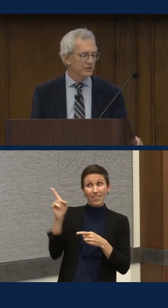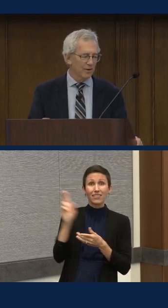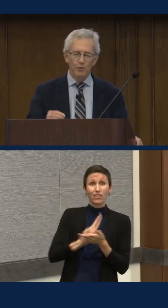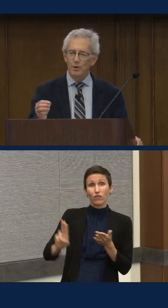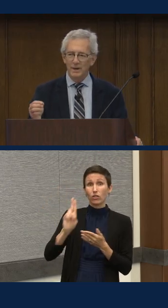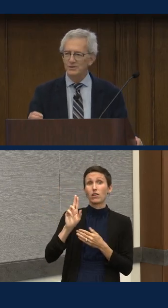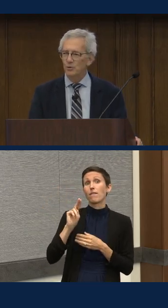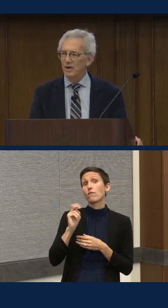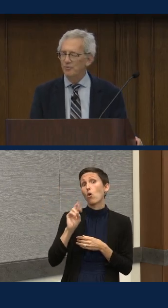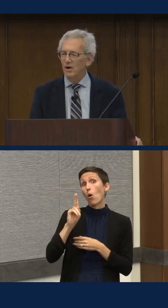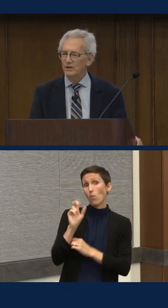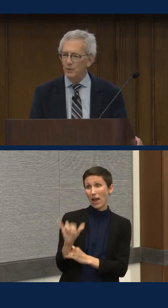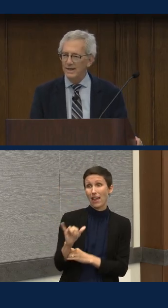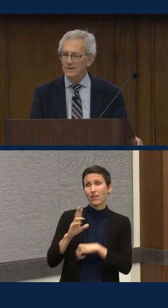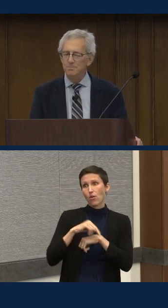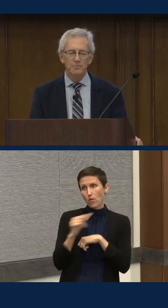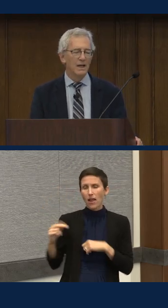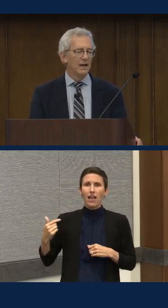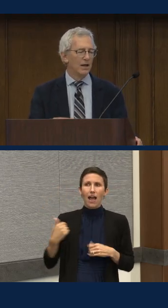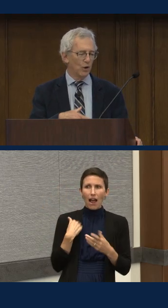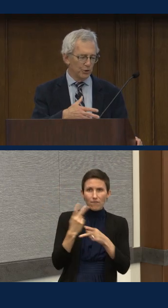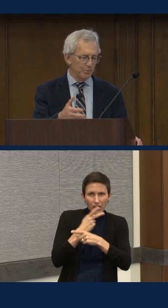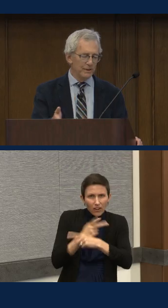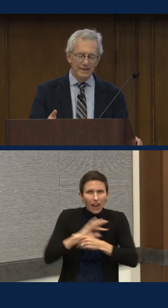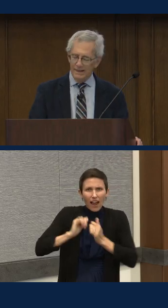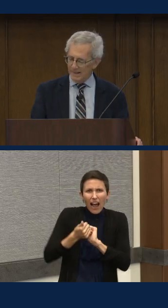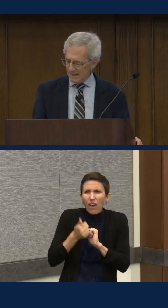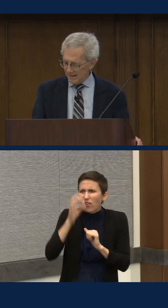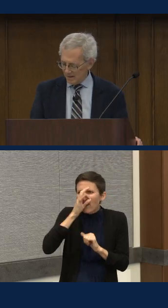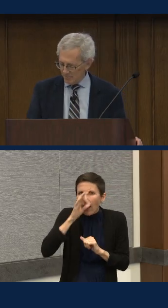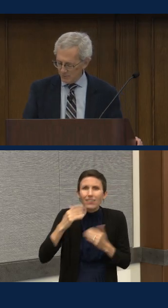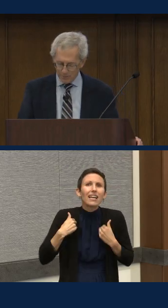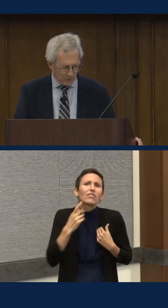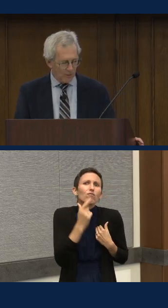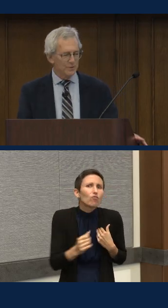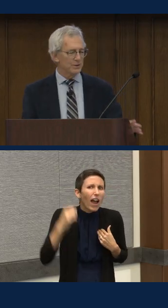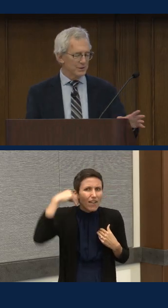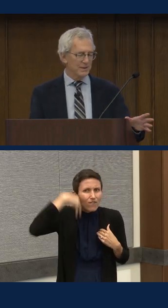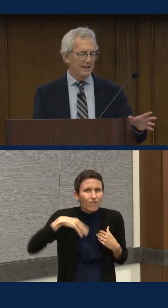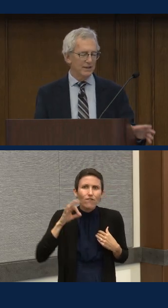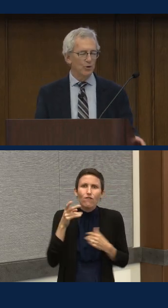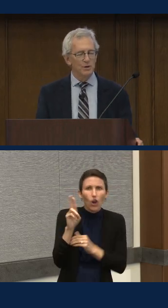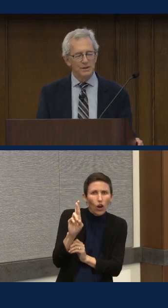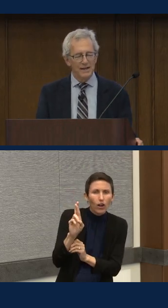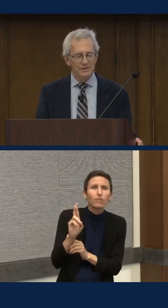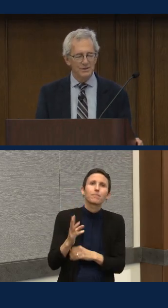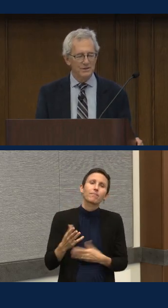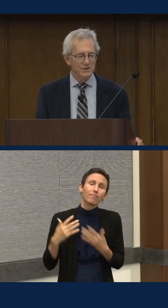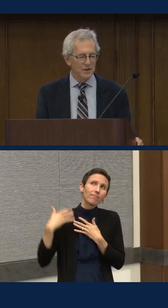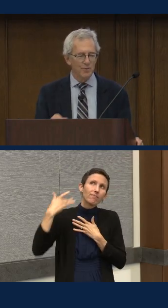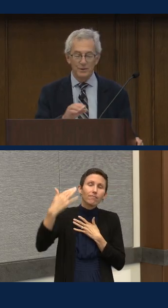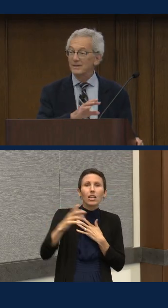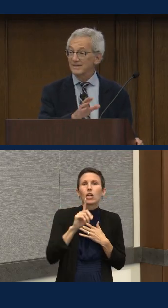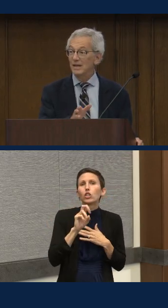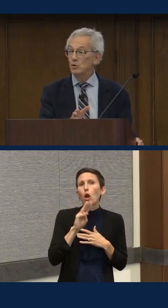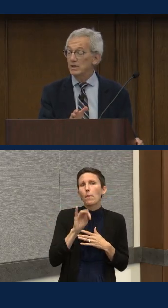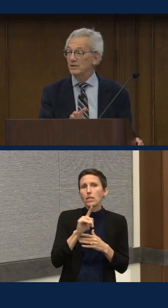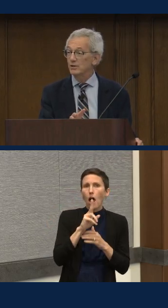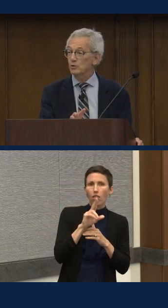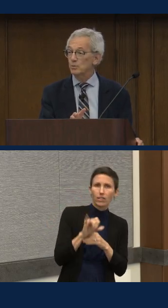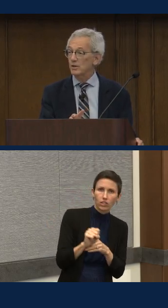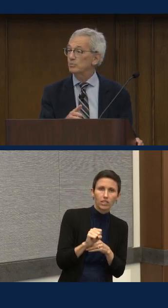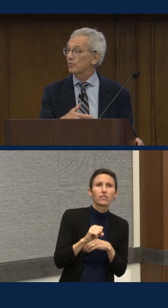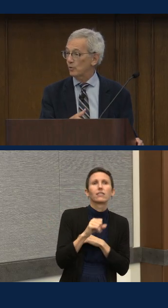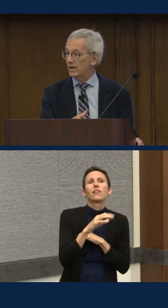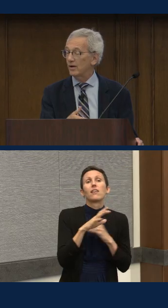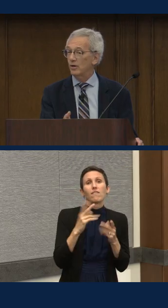to discover what makes the red fox red. Ultimately, dermatologists and human geneticists discovered that the same mutation